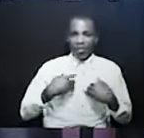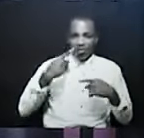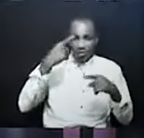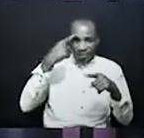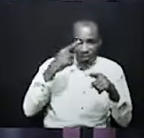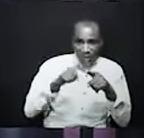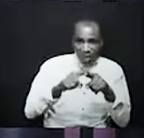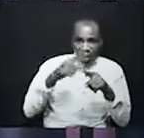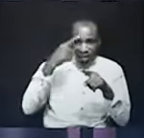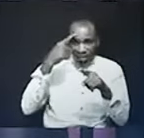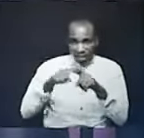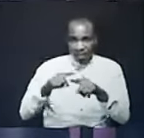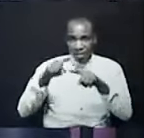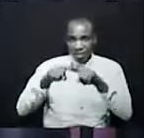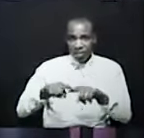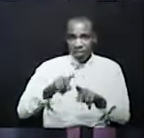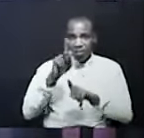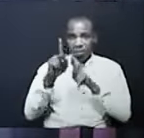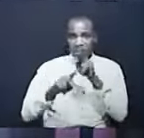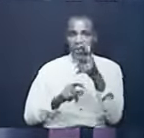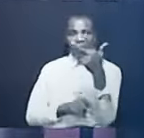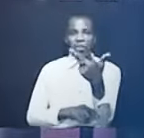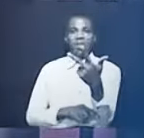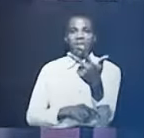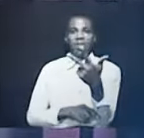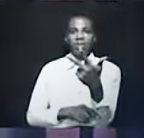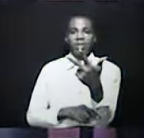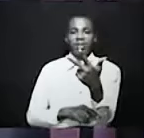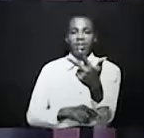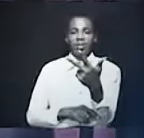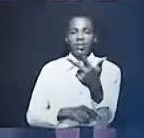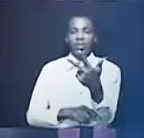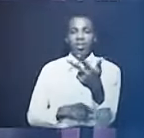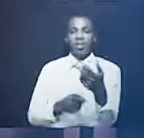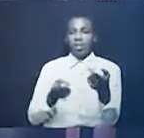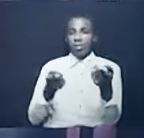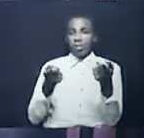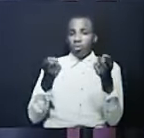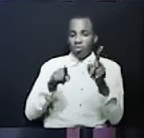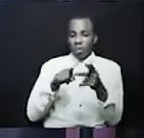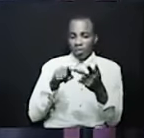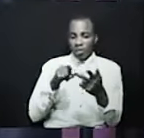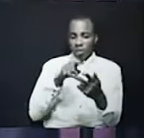In which the couple is accountable to God.